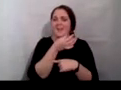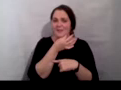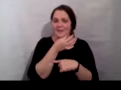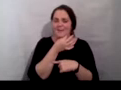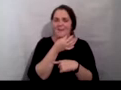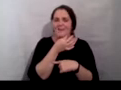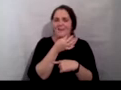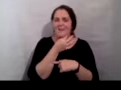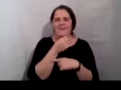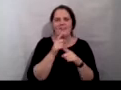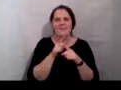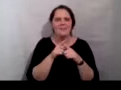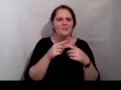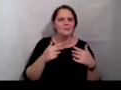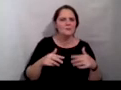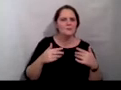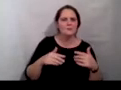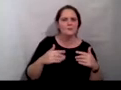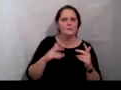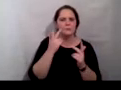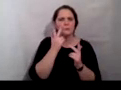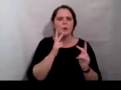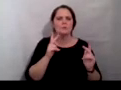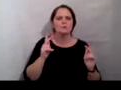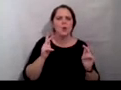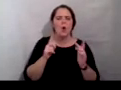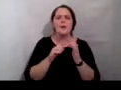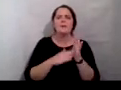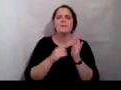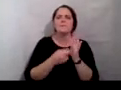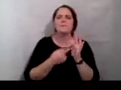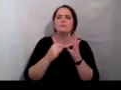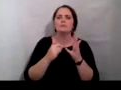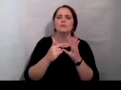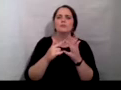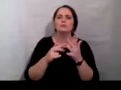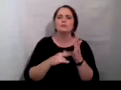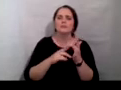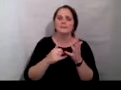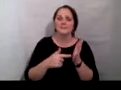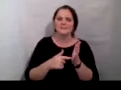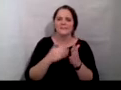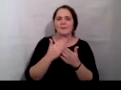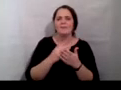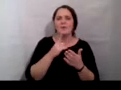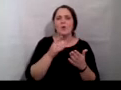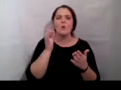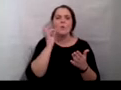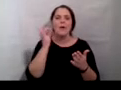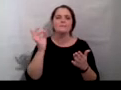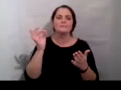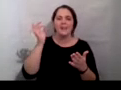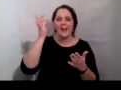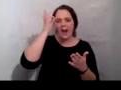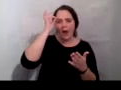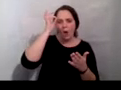flower, you know, it's almost like an impressionist painting. It's about sensations, the sensation of white and